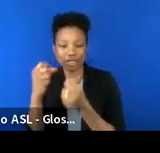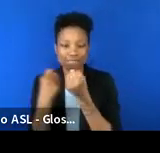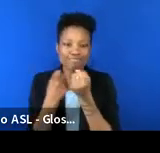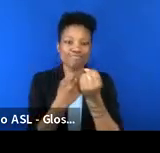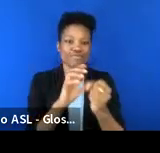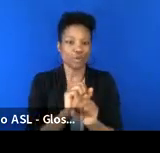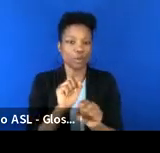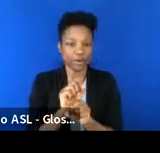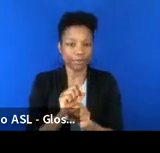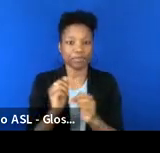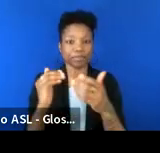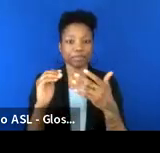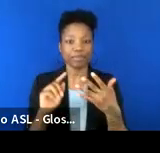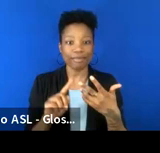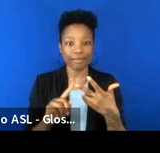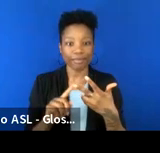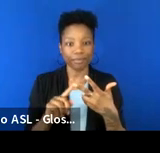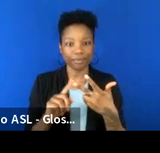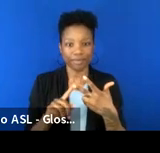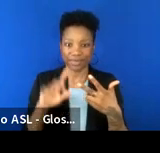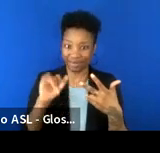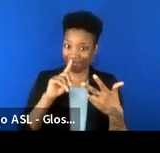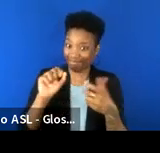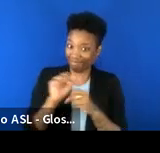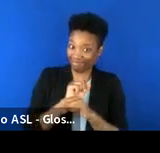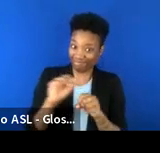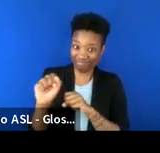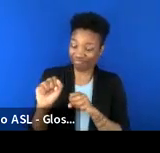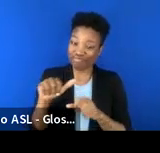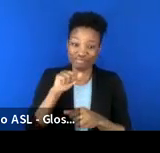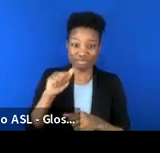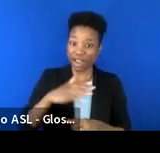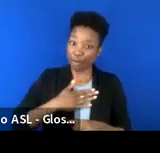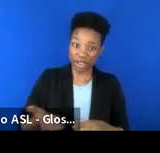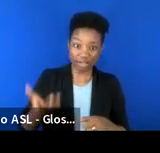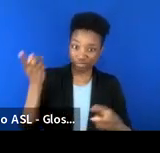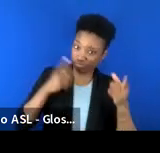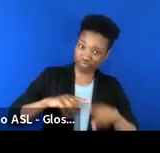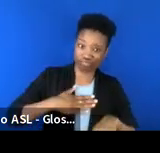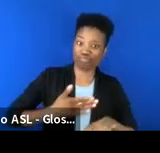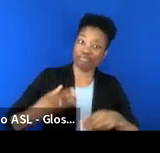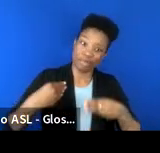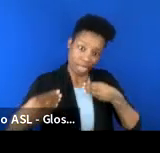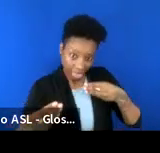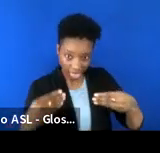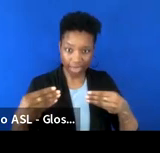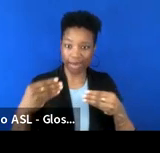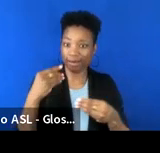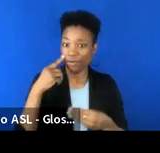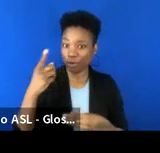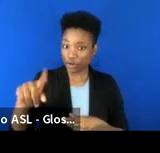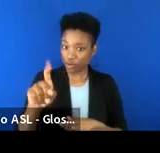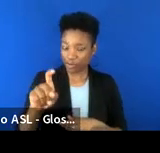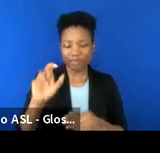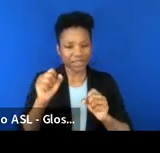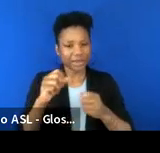these truly non-negotiables for you? And that can mean different things. You know, for example, for a long time, I said I